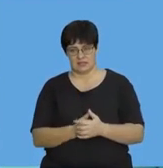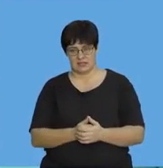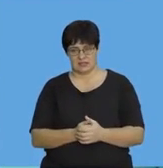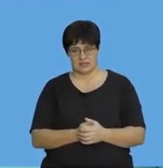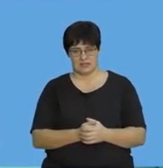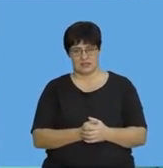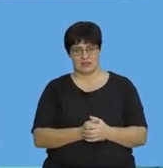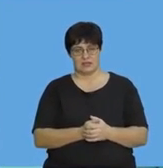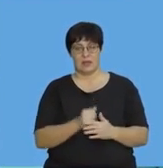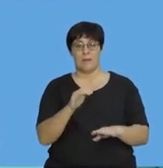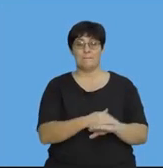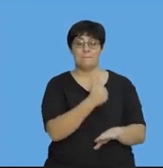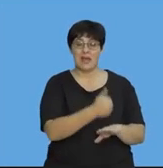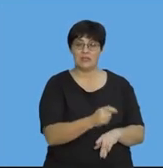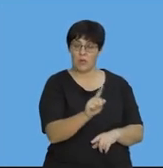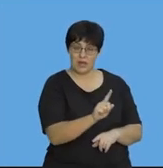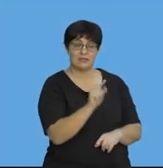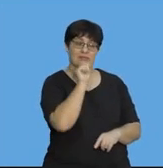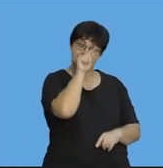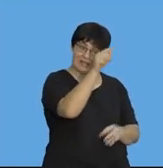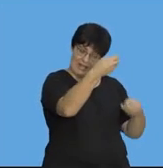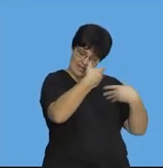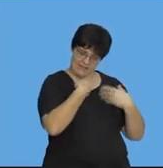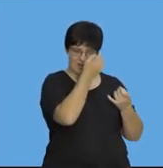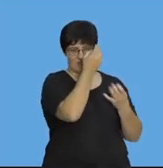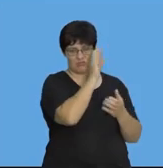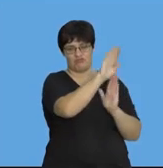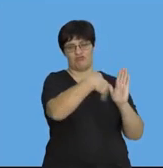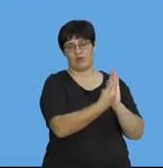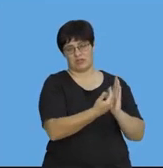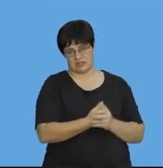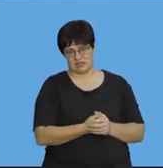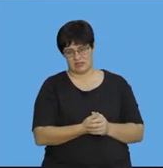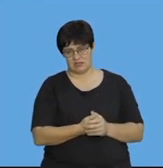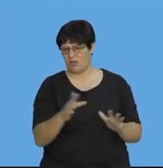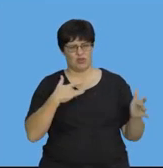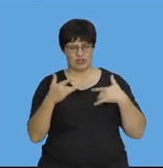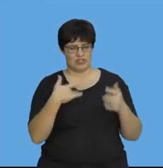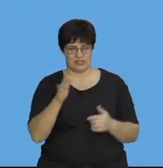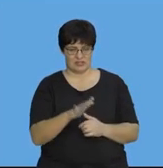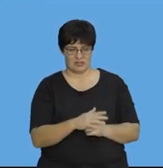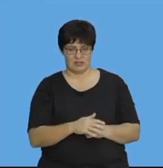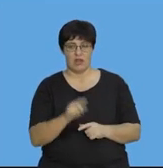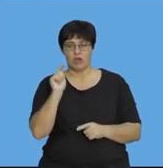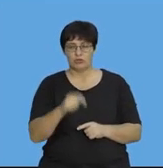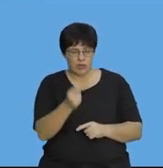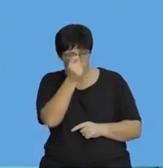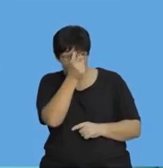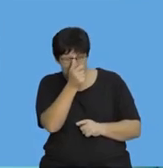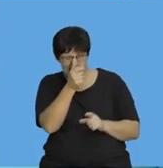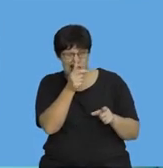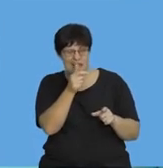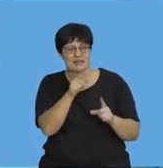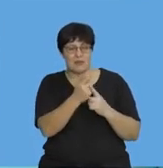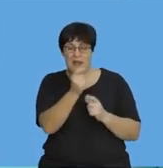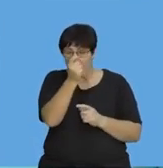correct answers based on the rounding. So we're good with that. Don't worry about it. They